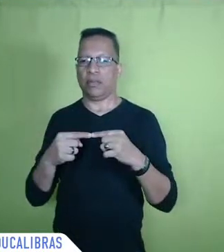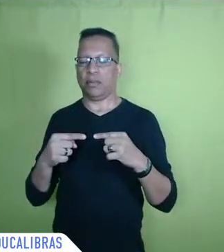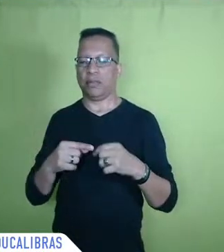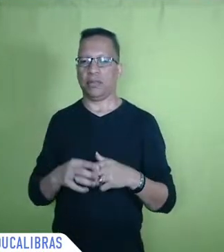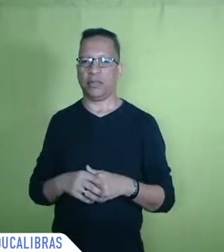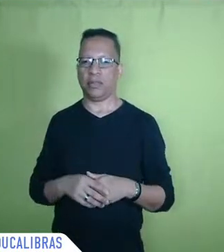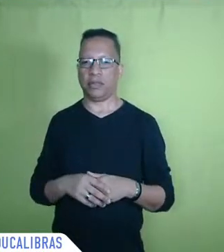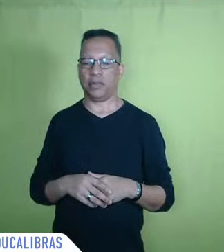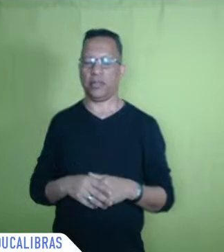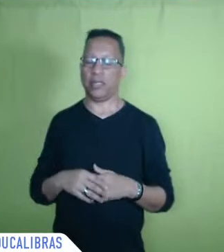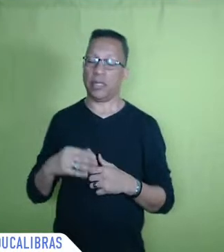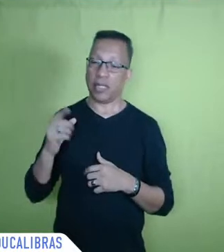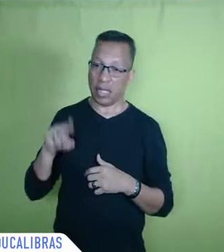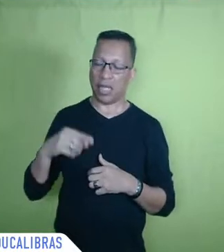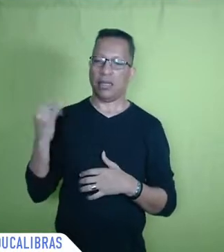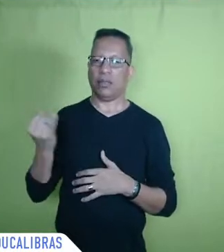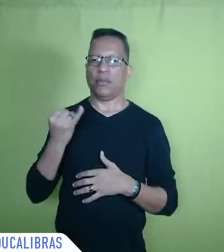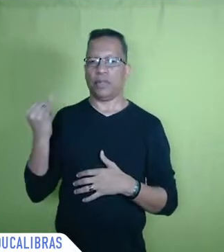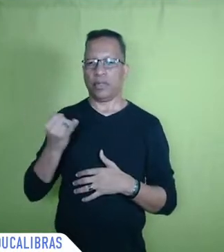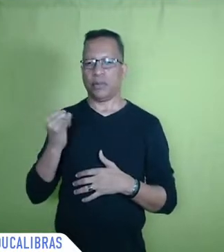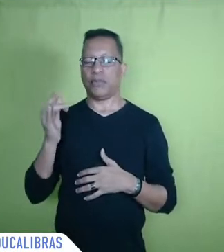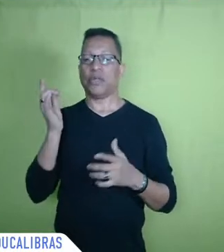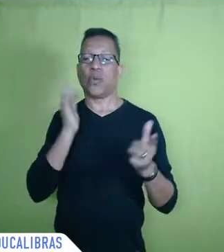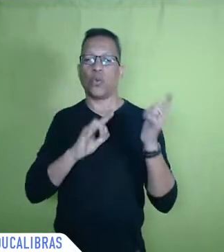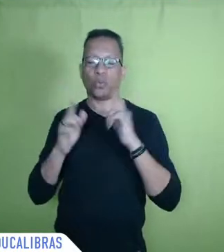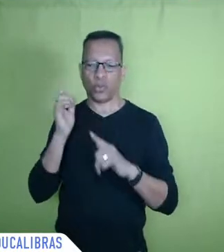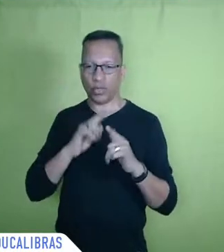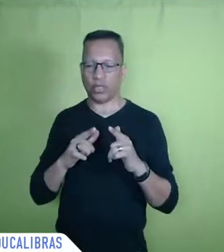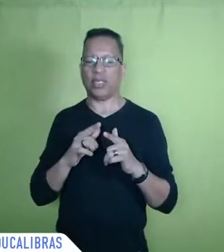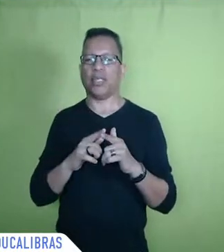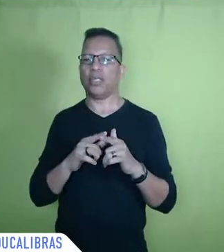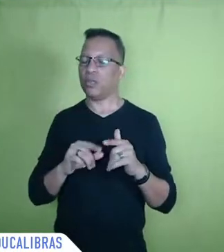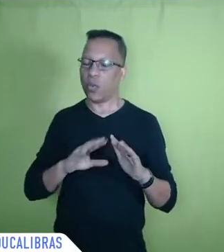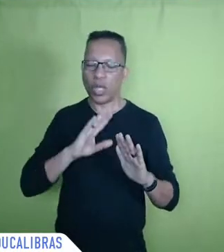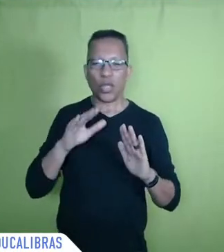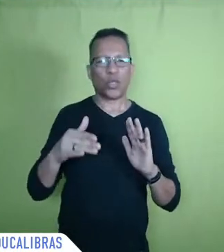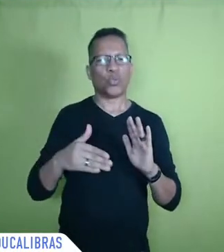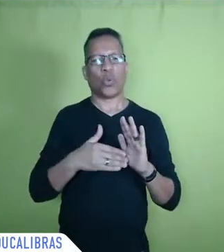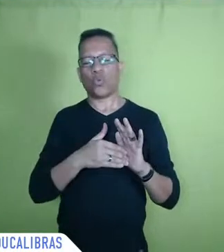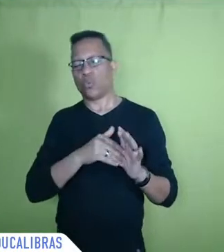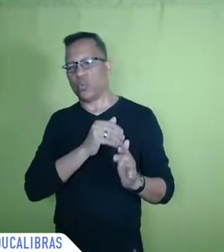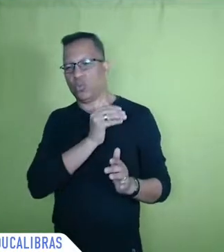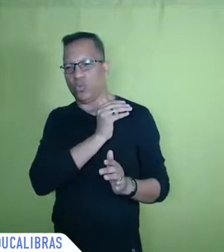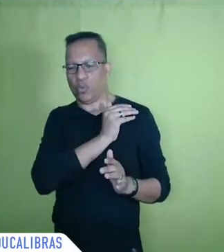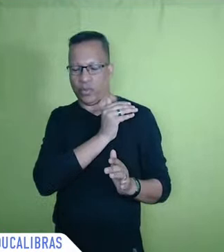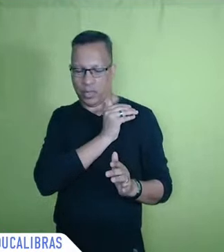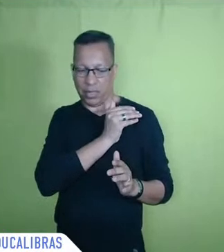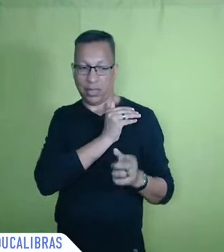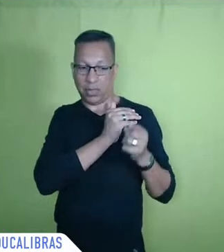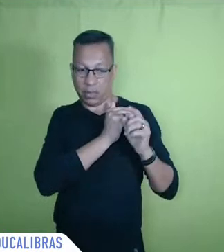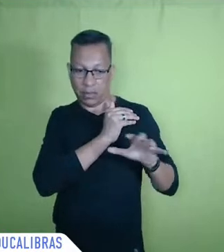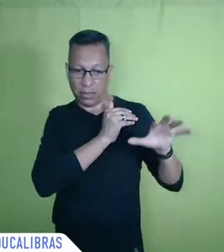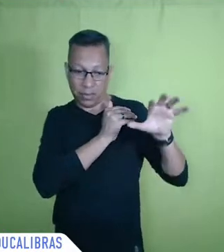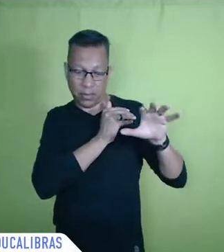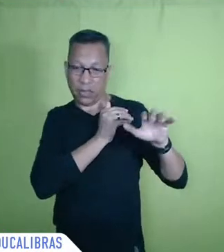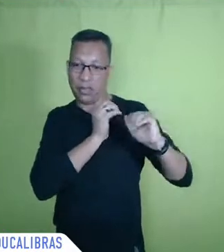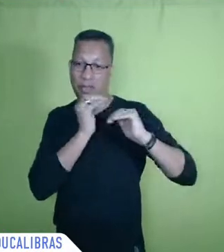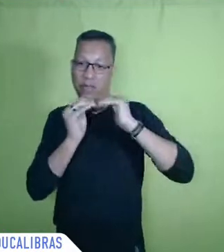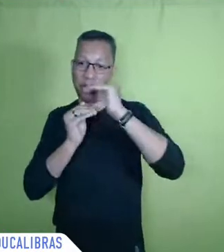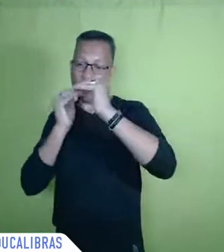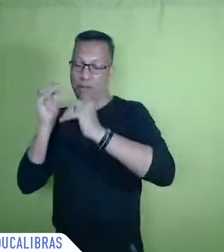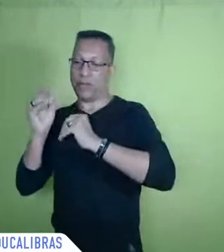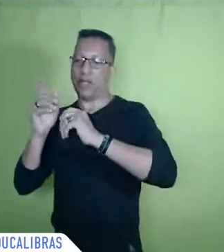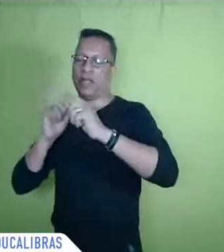that it's also can be in their interest to support it. And I think this is key, because we can talk about morality all day and it becomes into a big philosophical debate, and